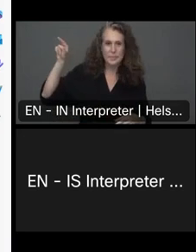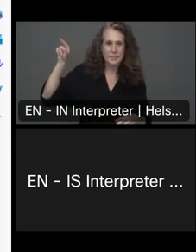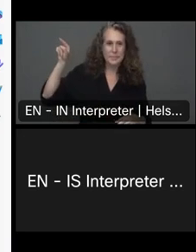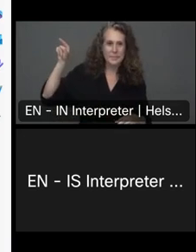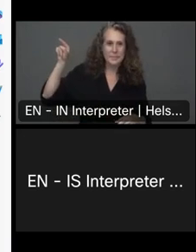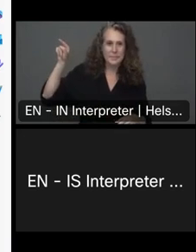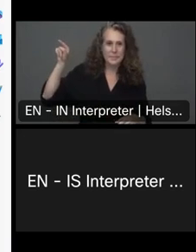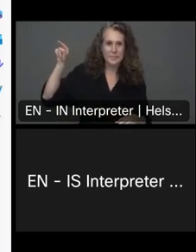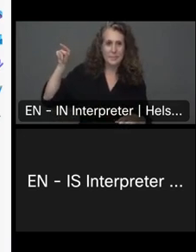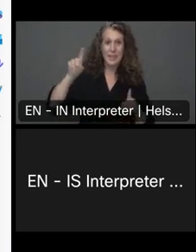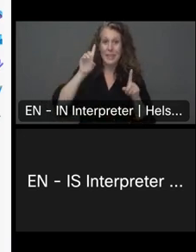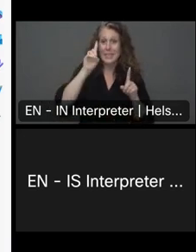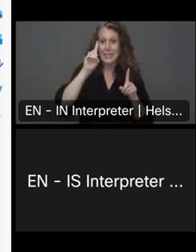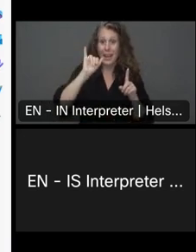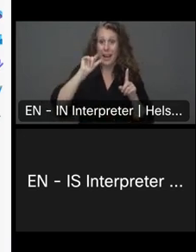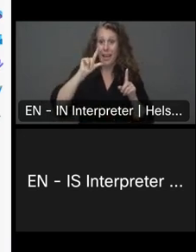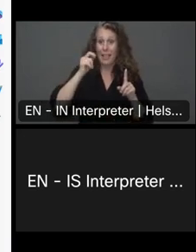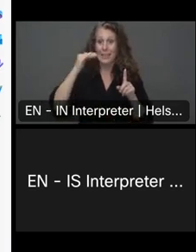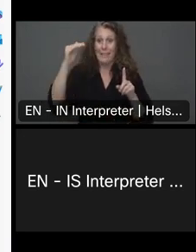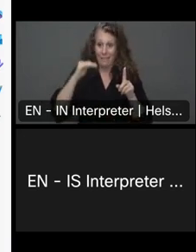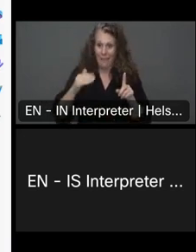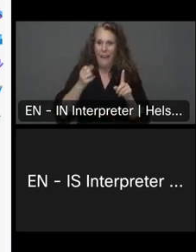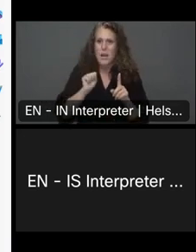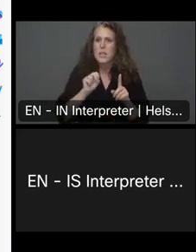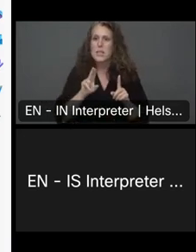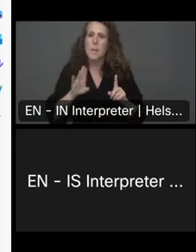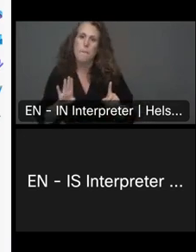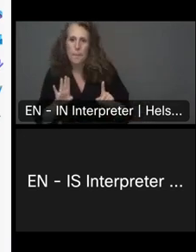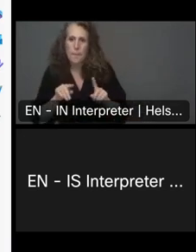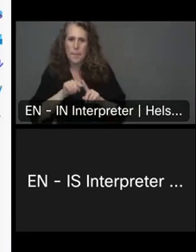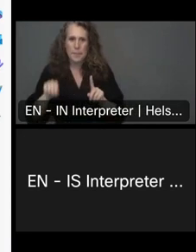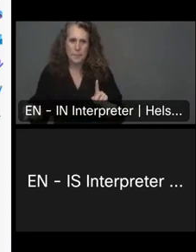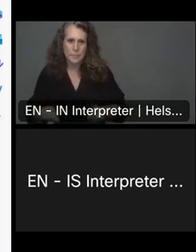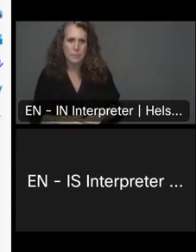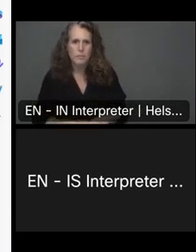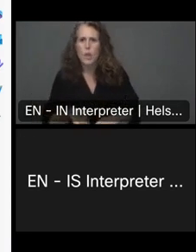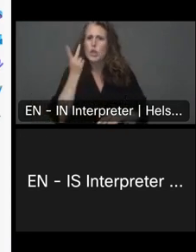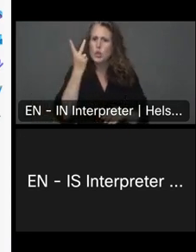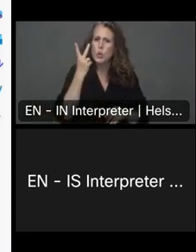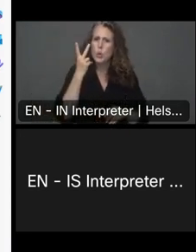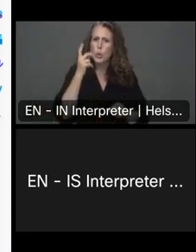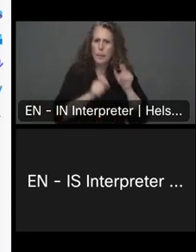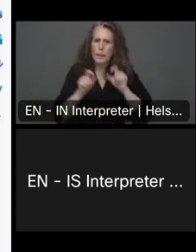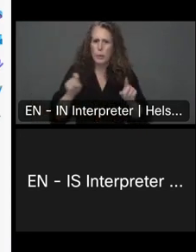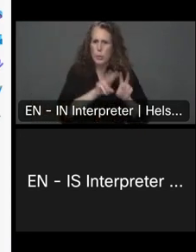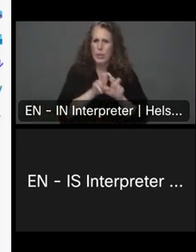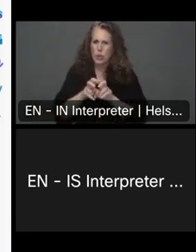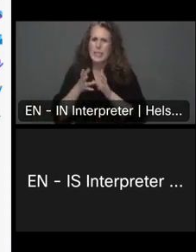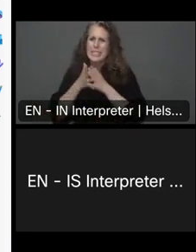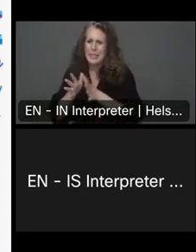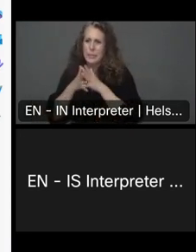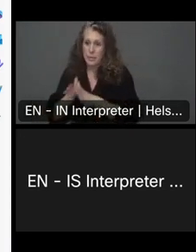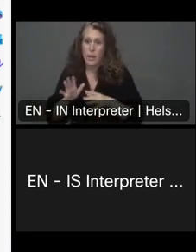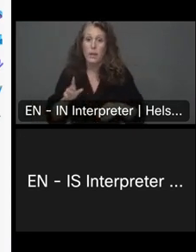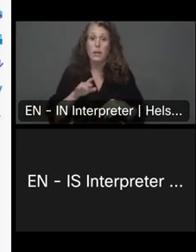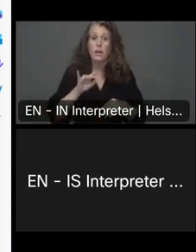So Carcassi and Spardolini recently have talked about how languages, if you keep informativity